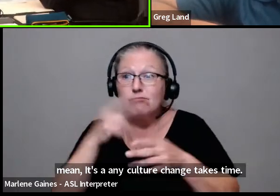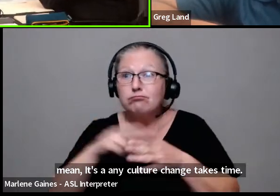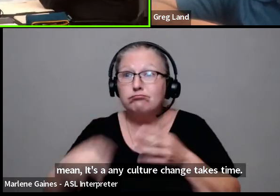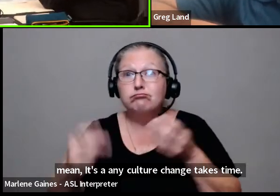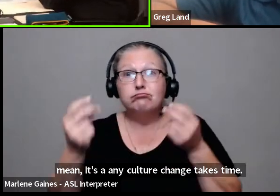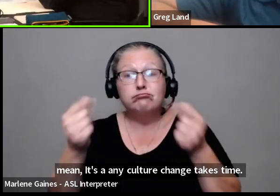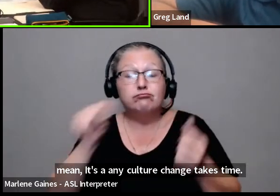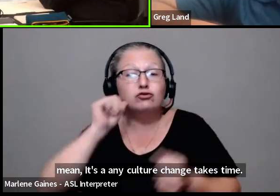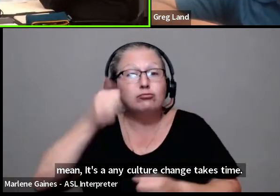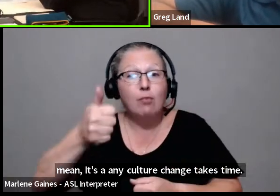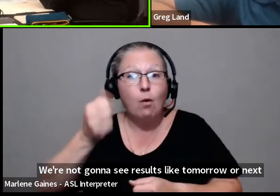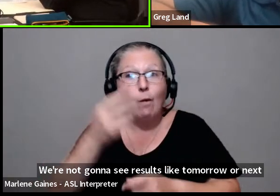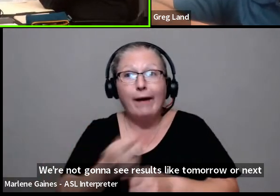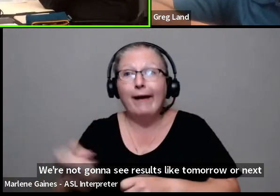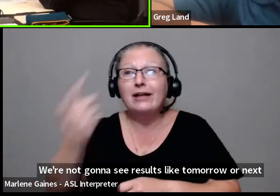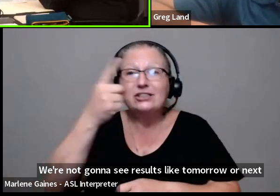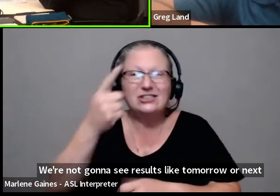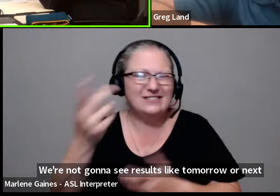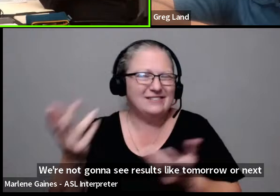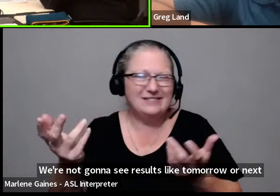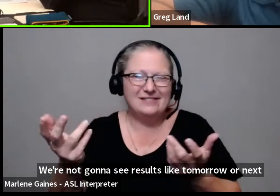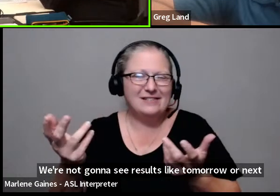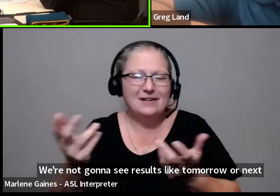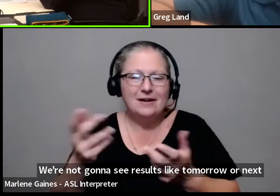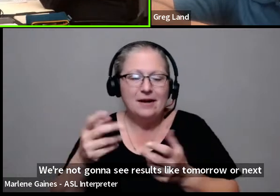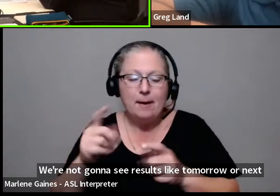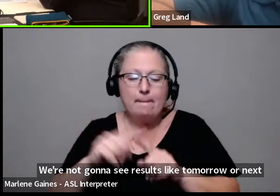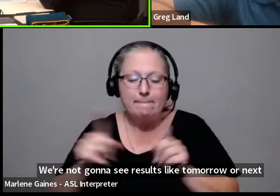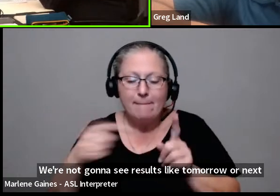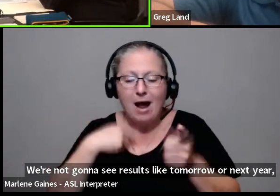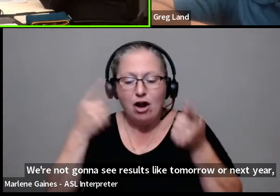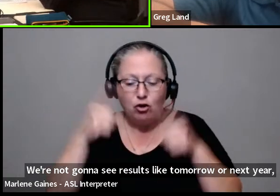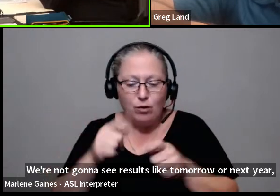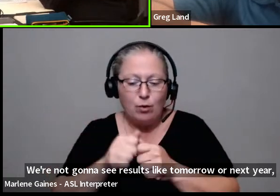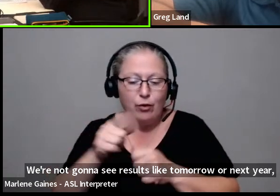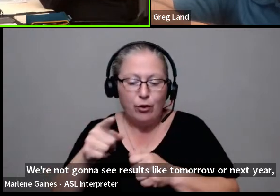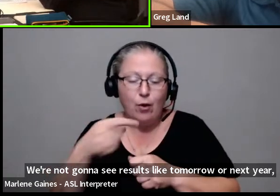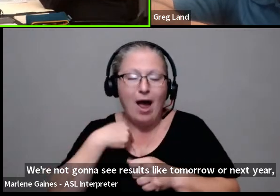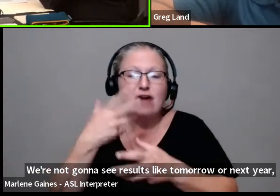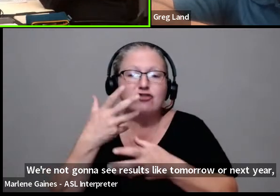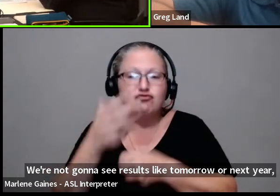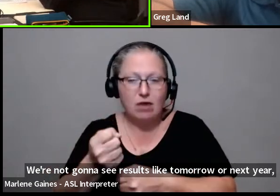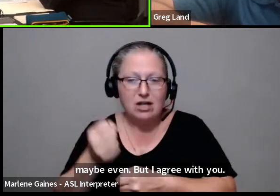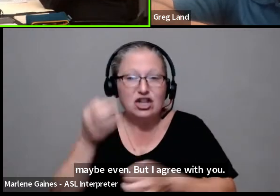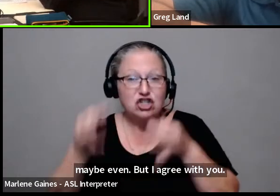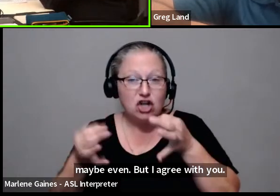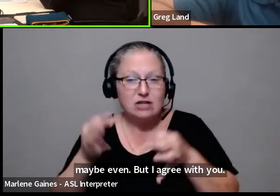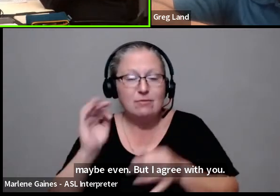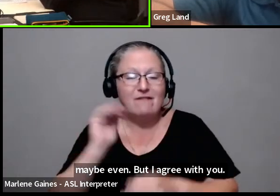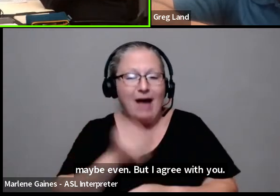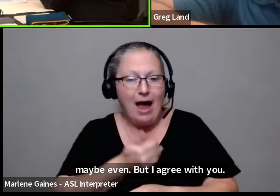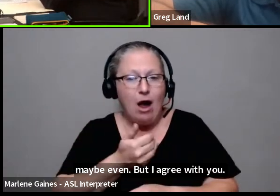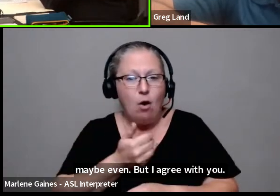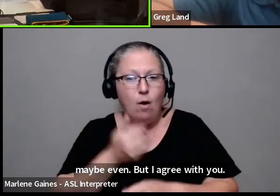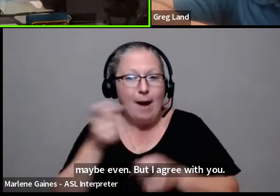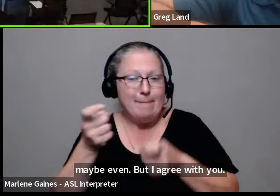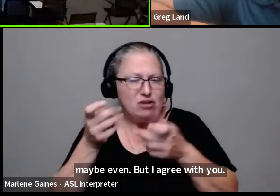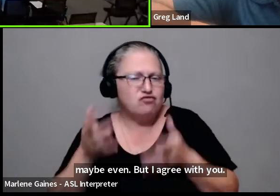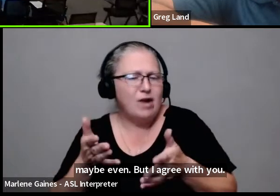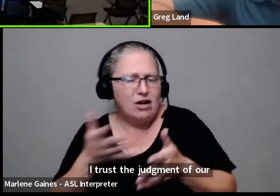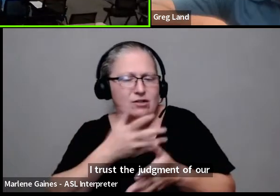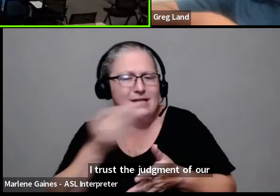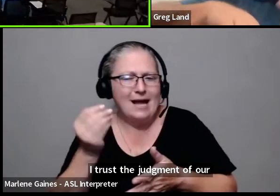tomorrow or next year, maybe even. But I agree with you. I trust the judgment of our administrators